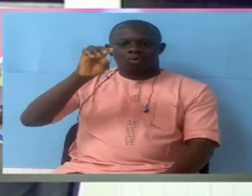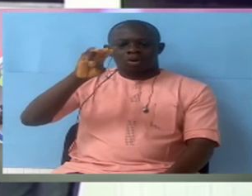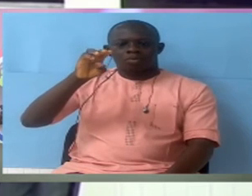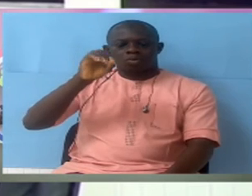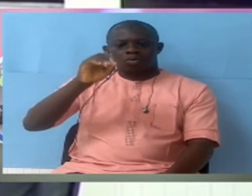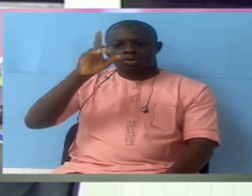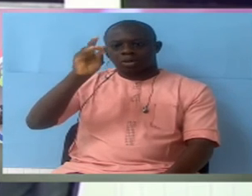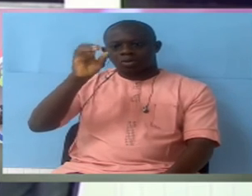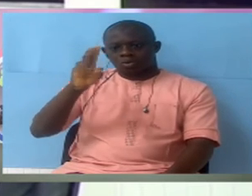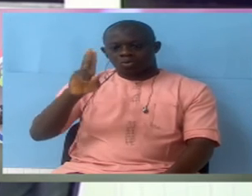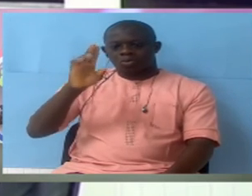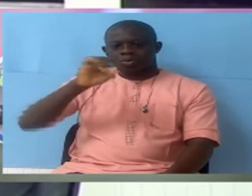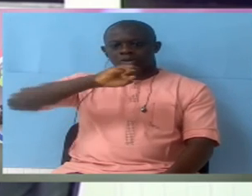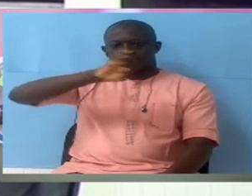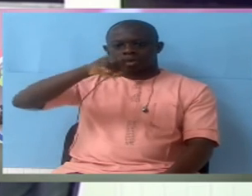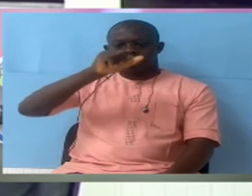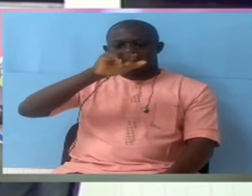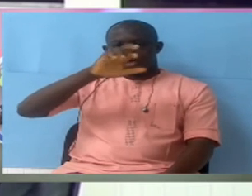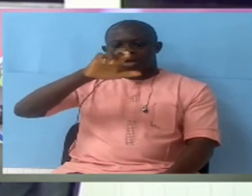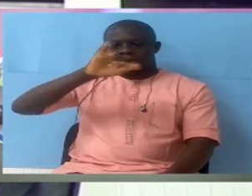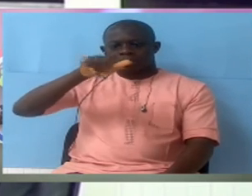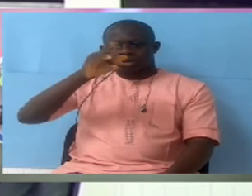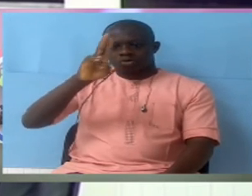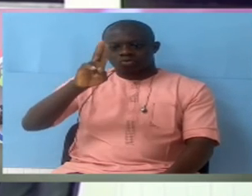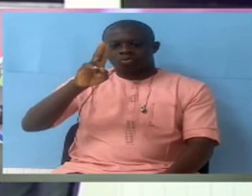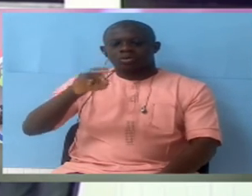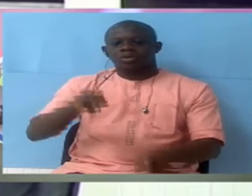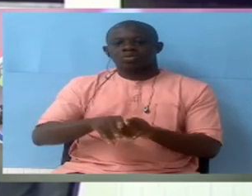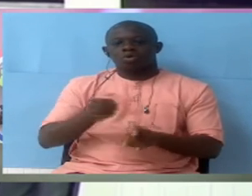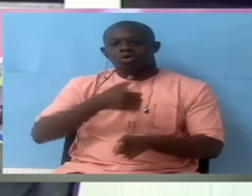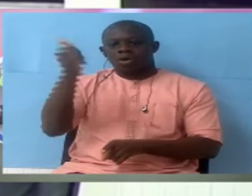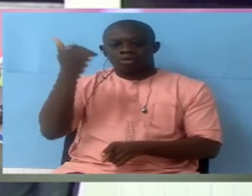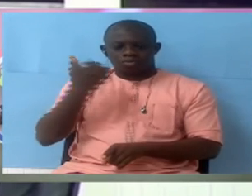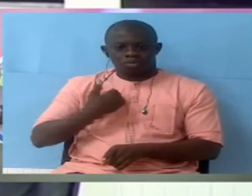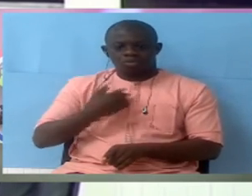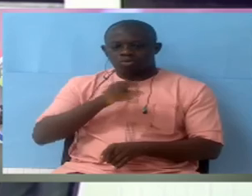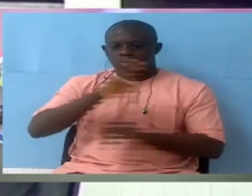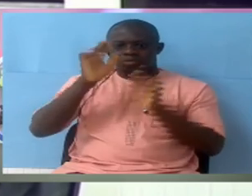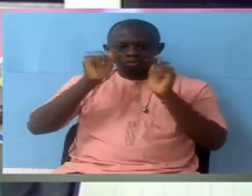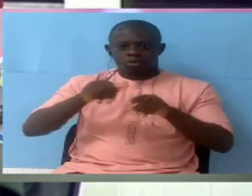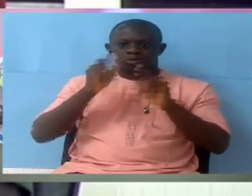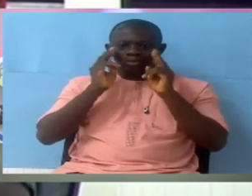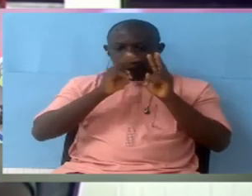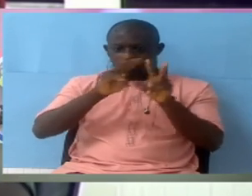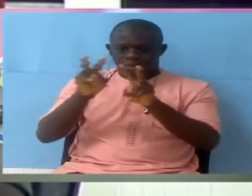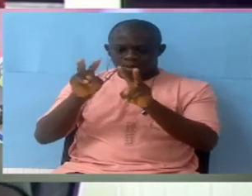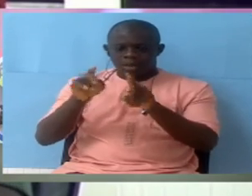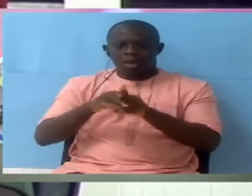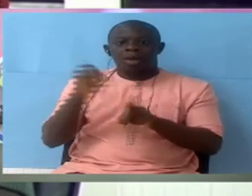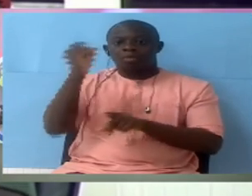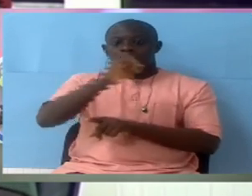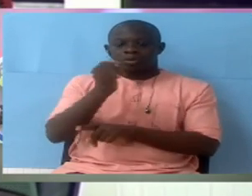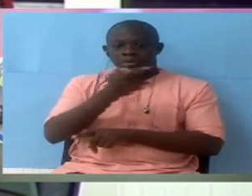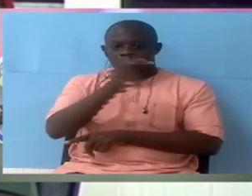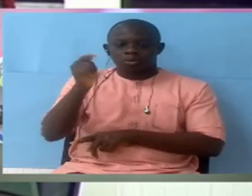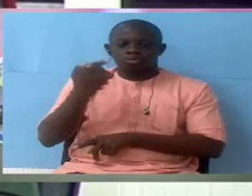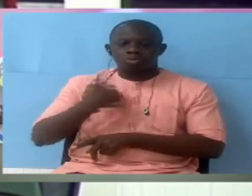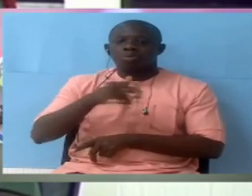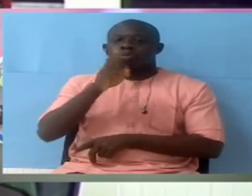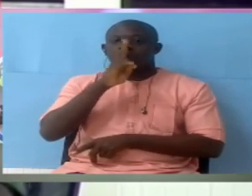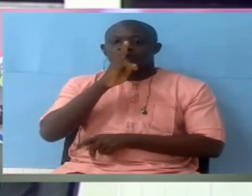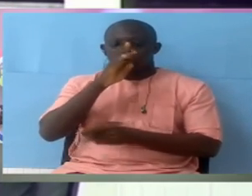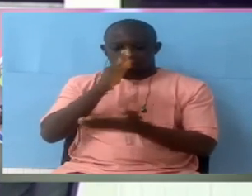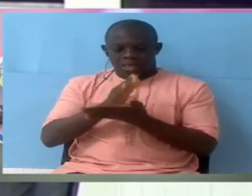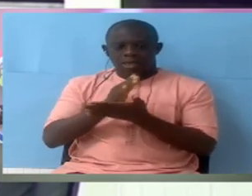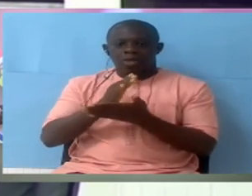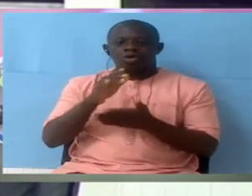And some I did not see. Ak ñeneen ñoo ñu xamne mënuma leena gis. Because these people are the ones that normally